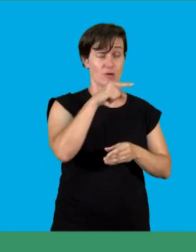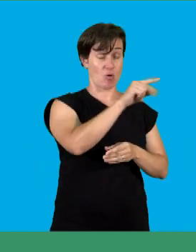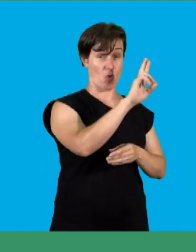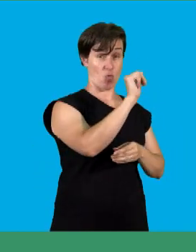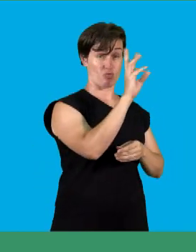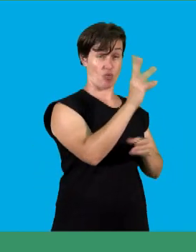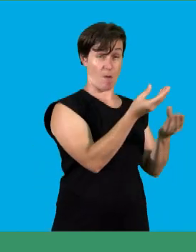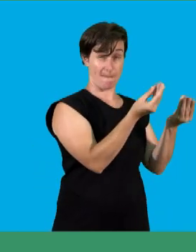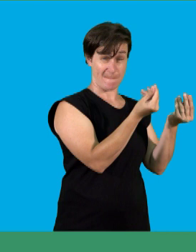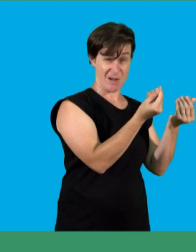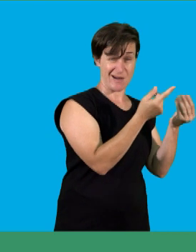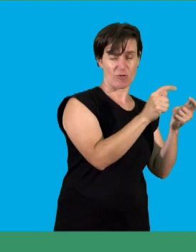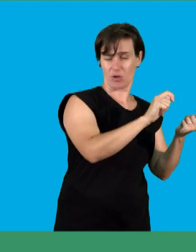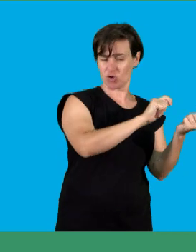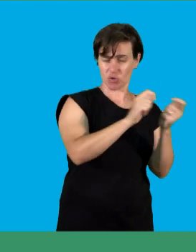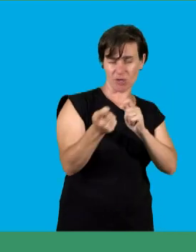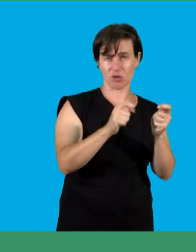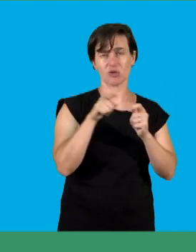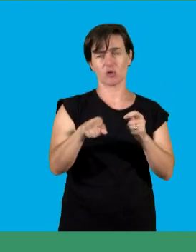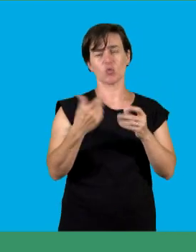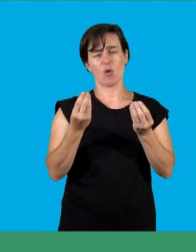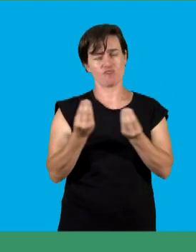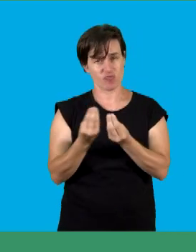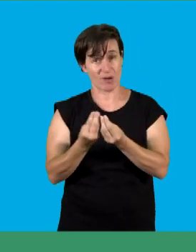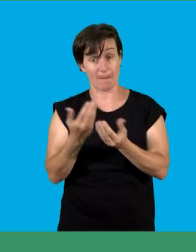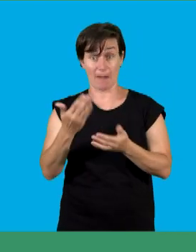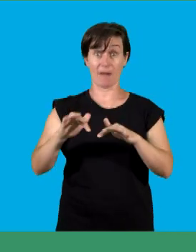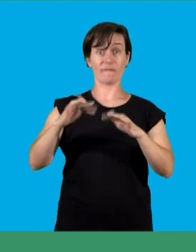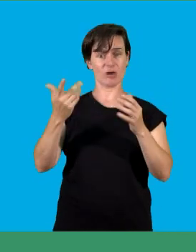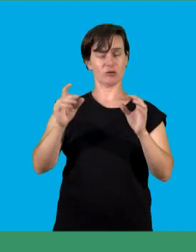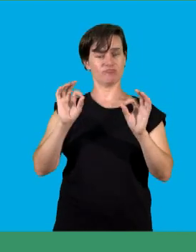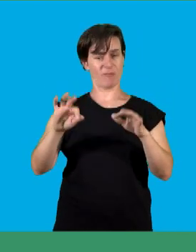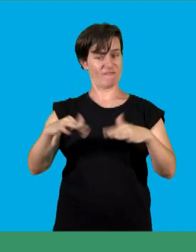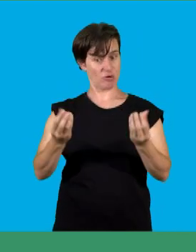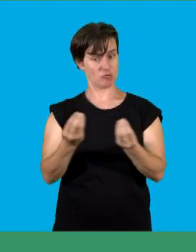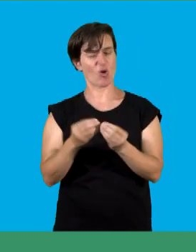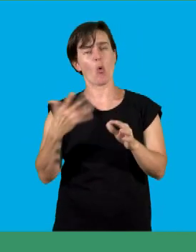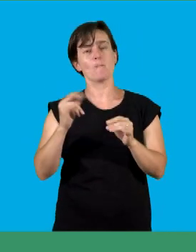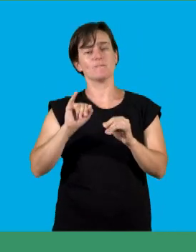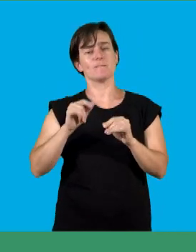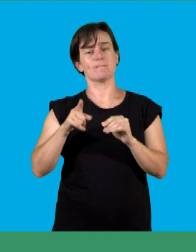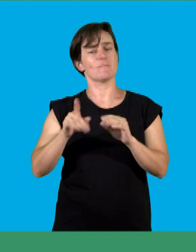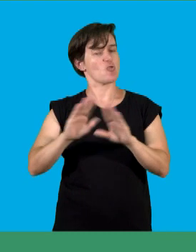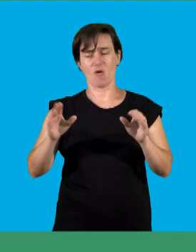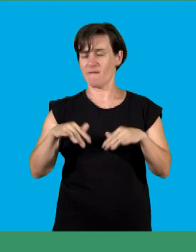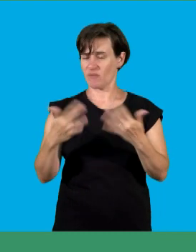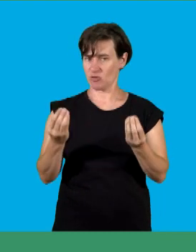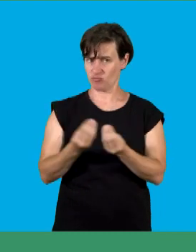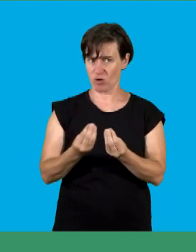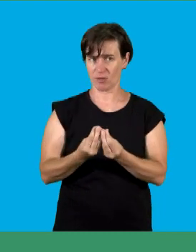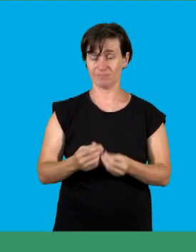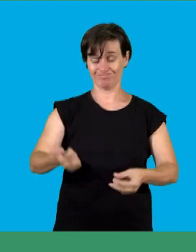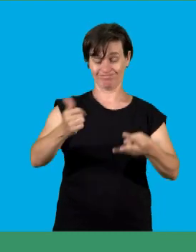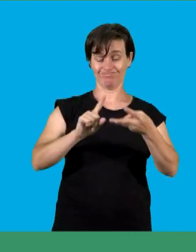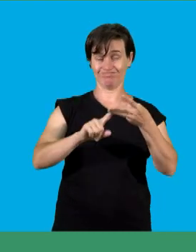of transforming raw materials into finished or unfinished products. Another term was